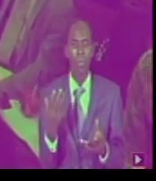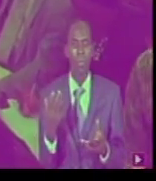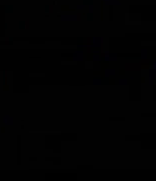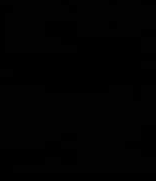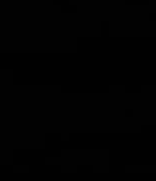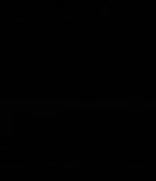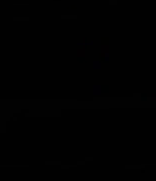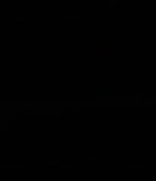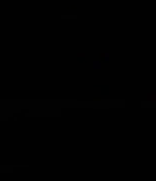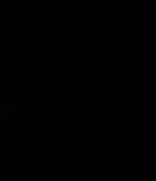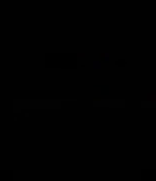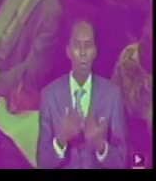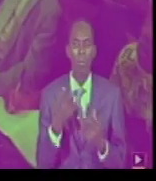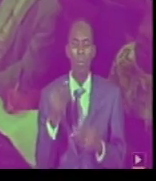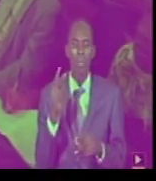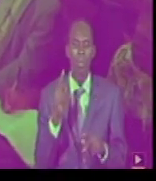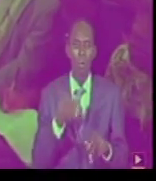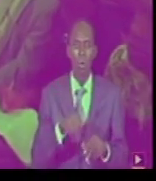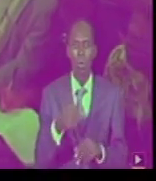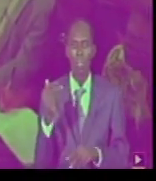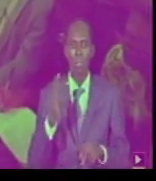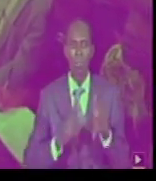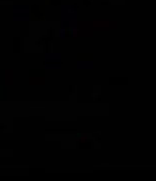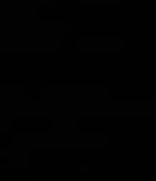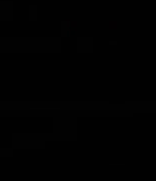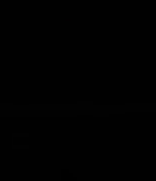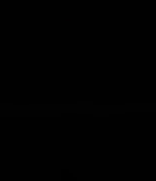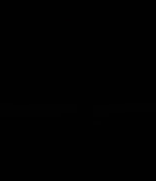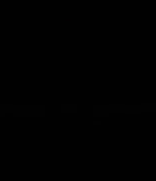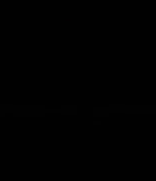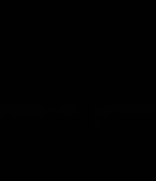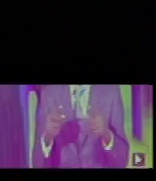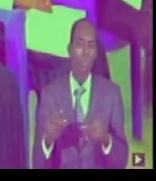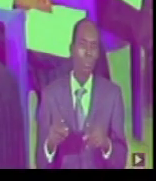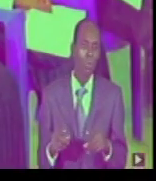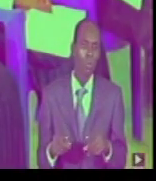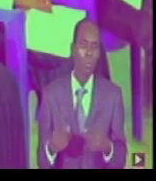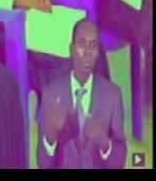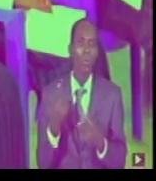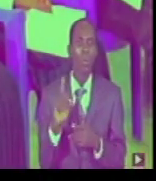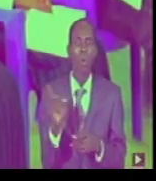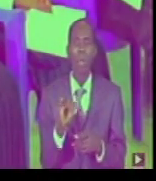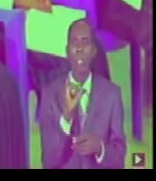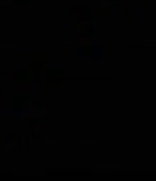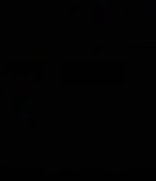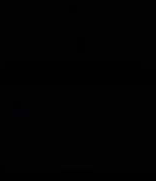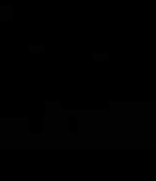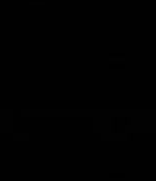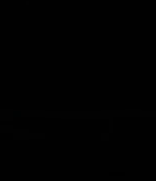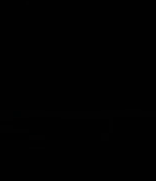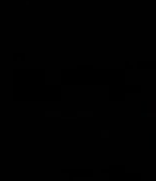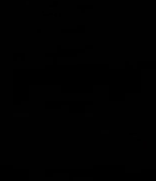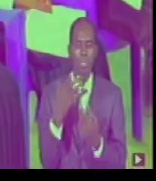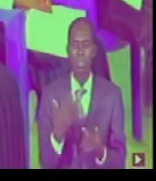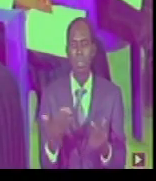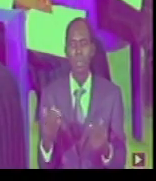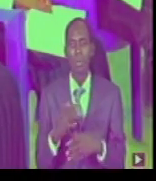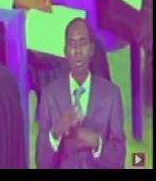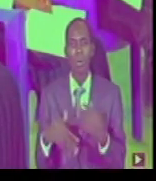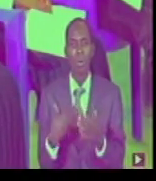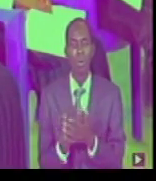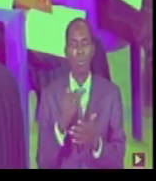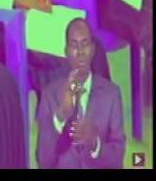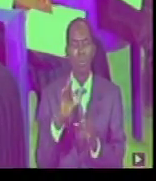How the other people go, you go the same path. What's the peculiarity? All your family